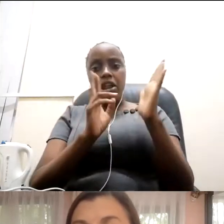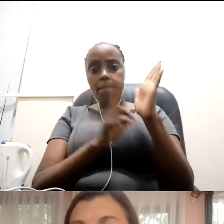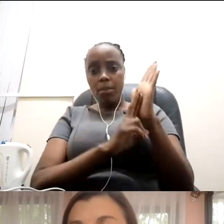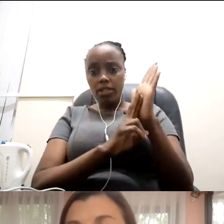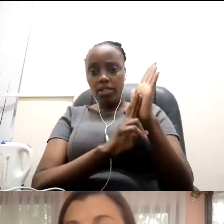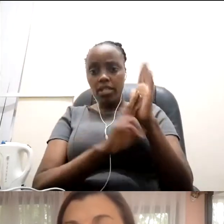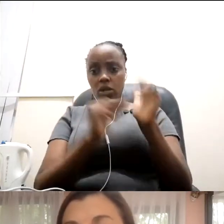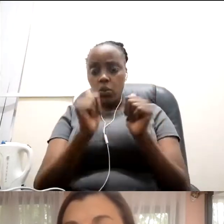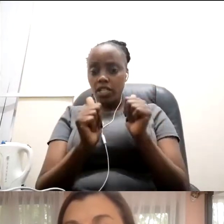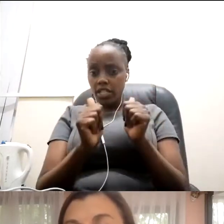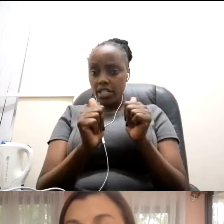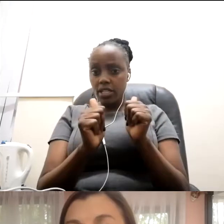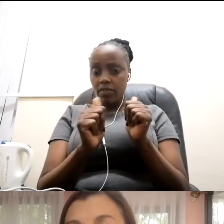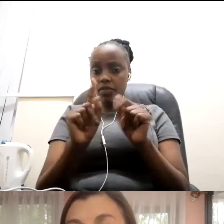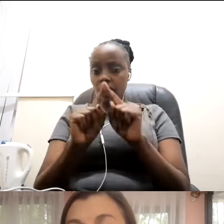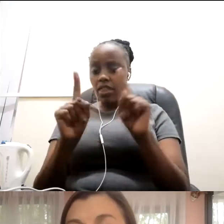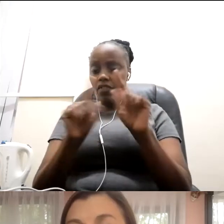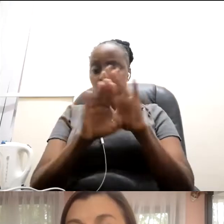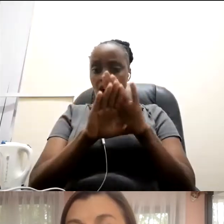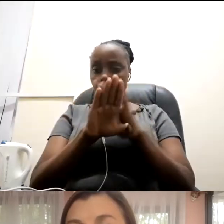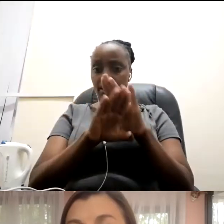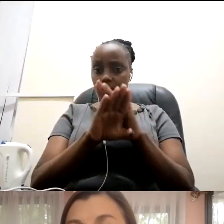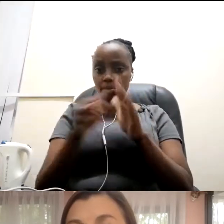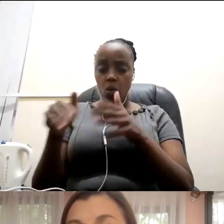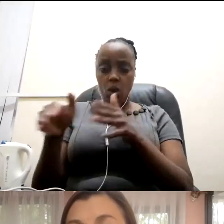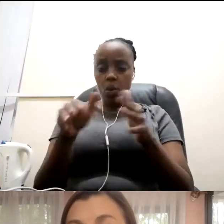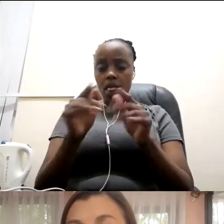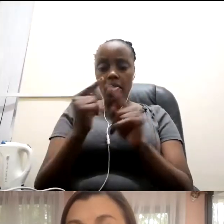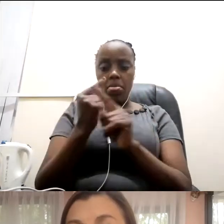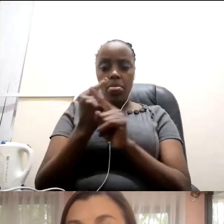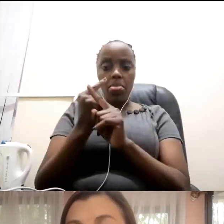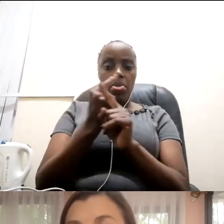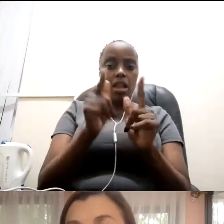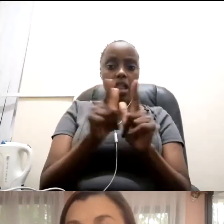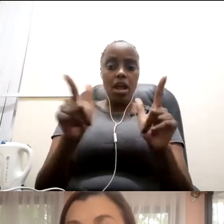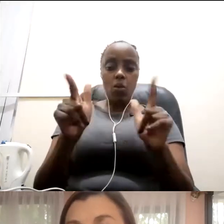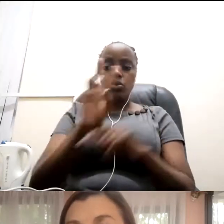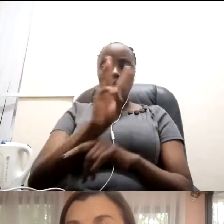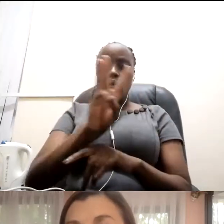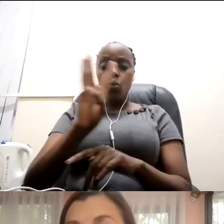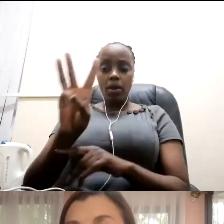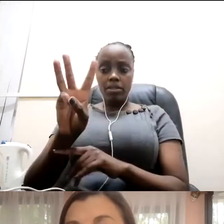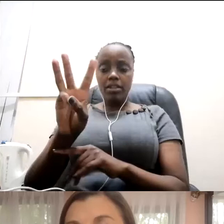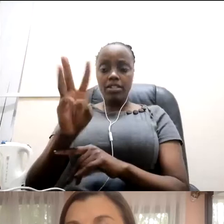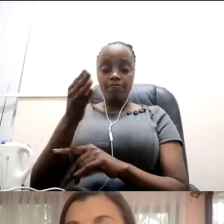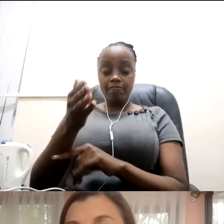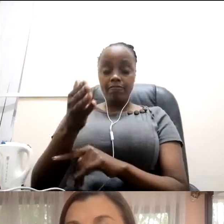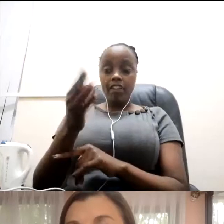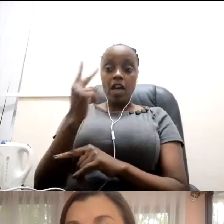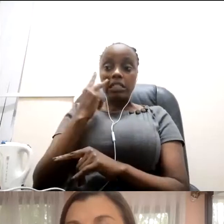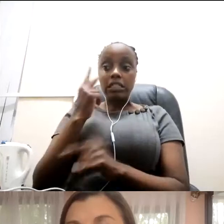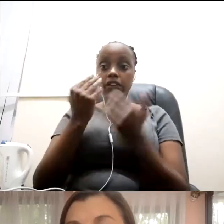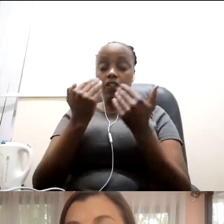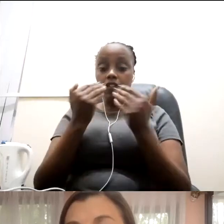also in different accessible formats and in different languages available on our website, you have seen that this